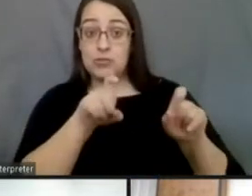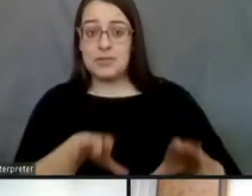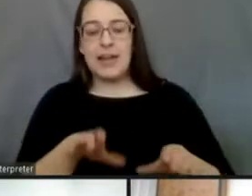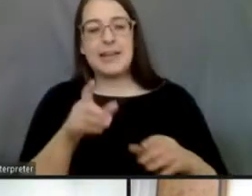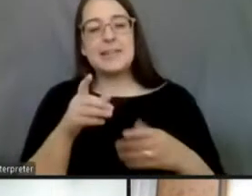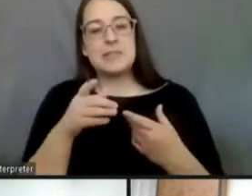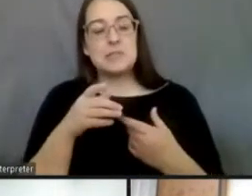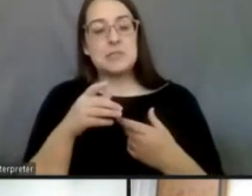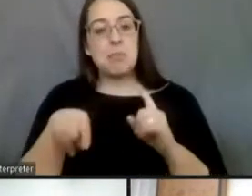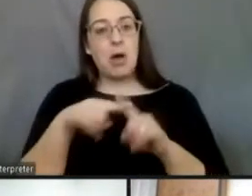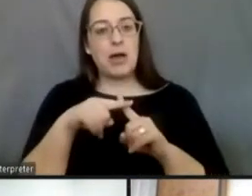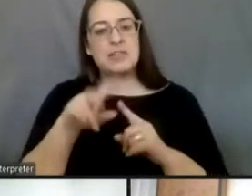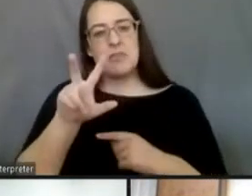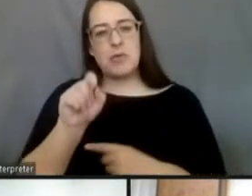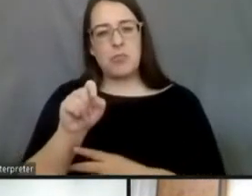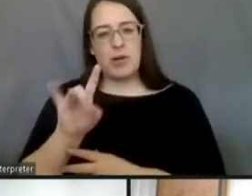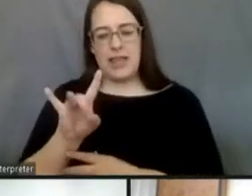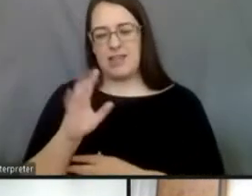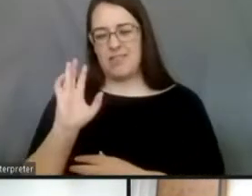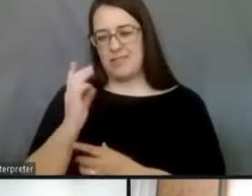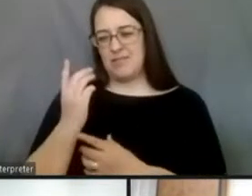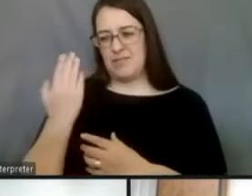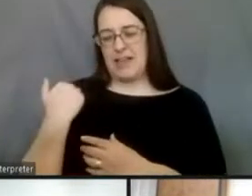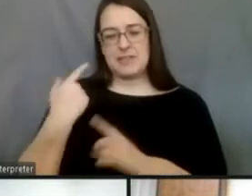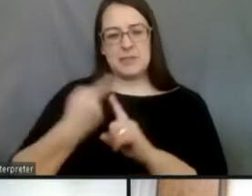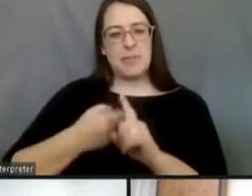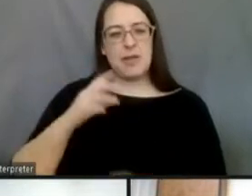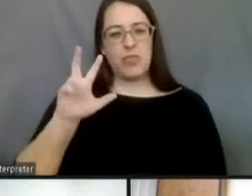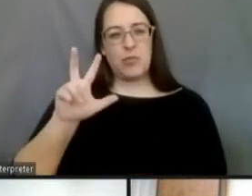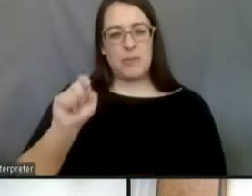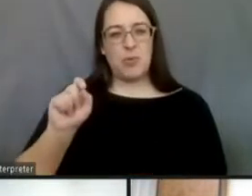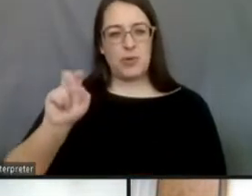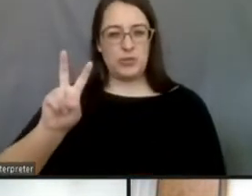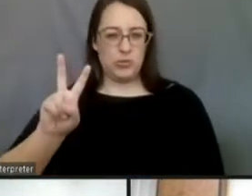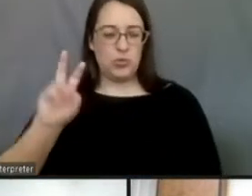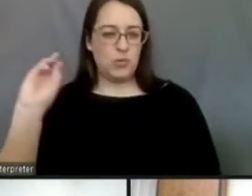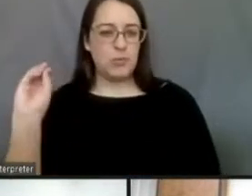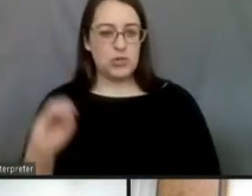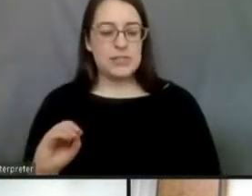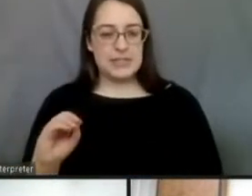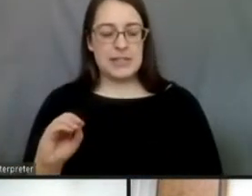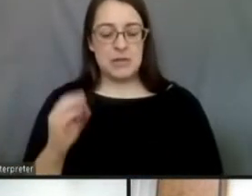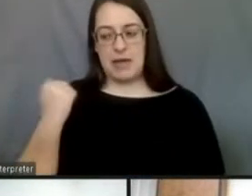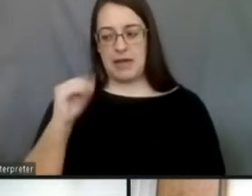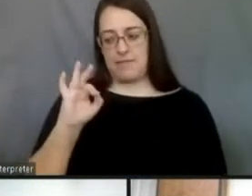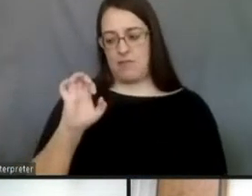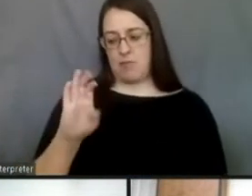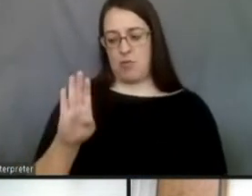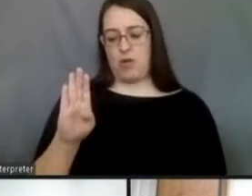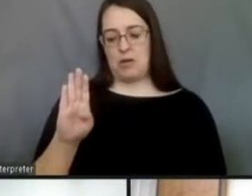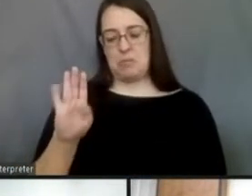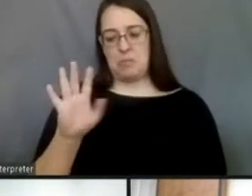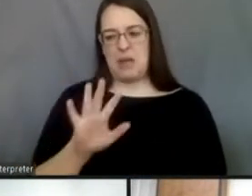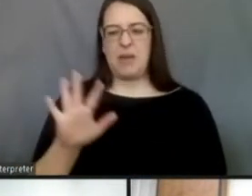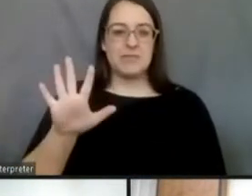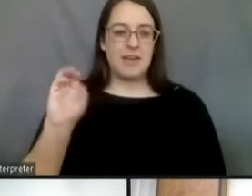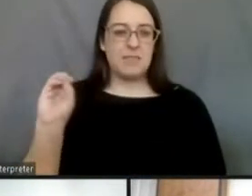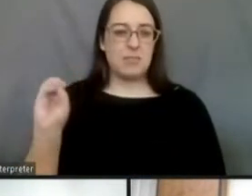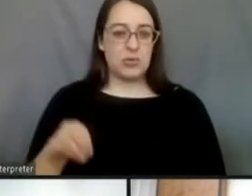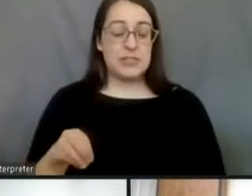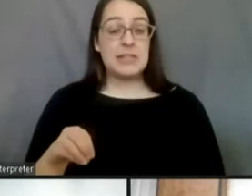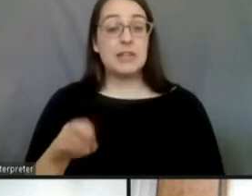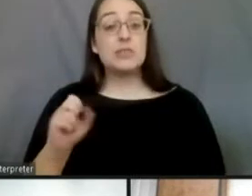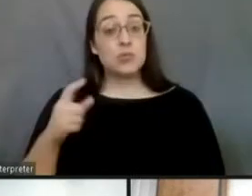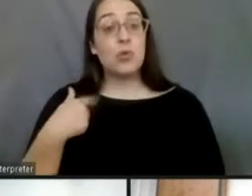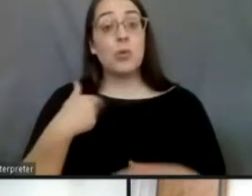from March, where we were at about 3.2% of all tests. We closed the month out. Back in February, we were around 5%. So